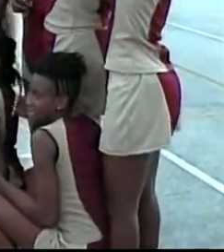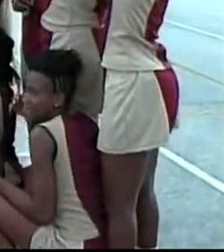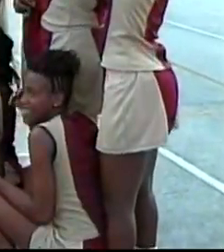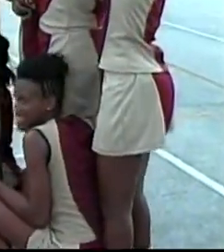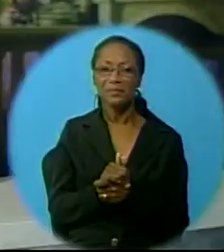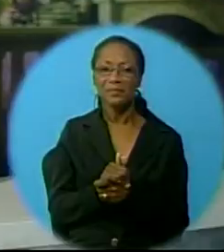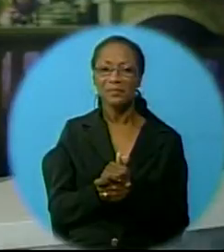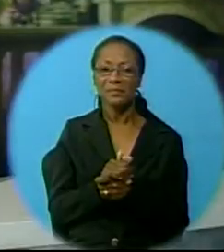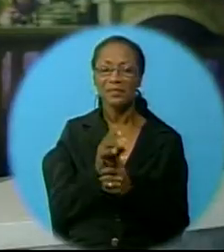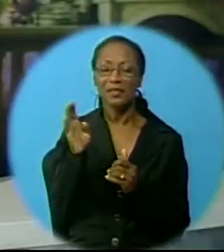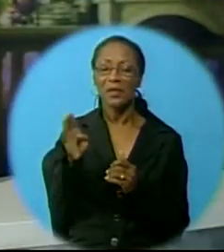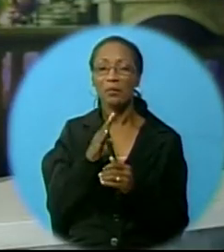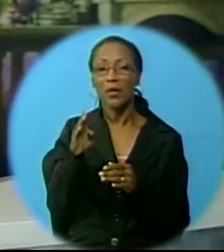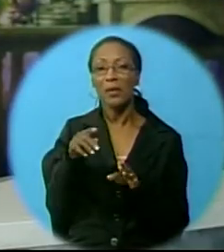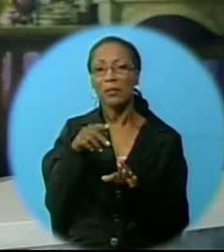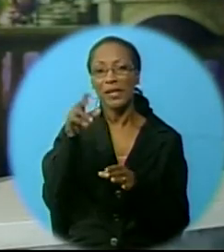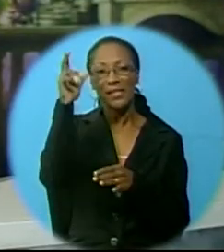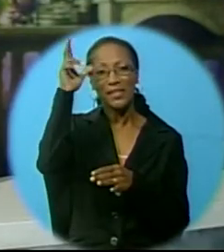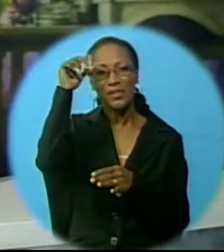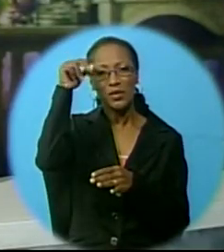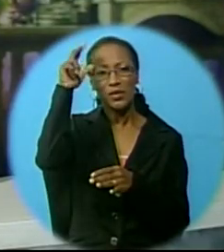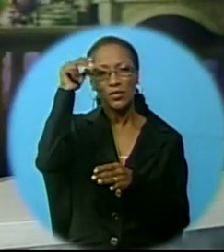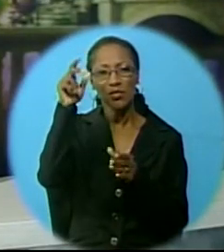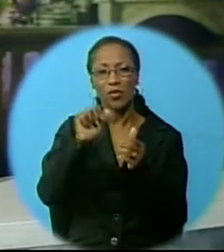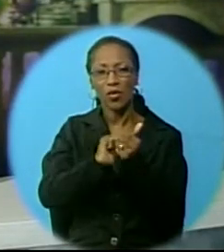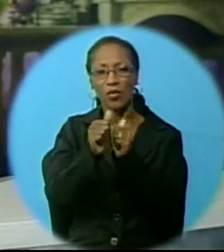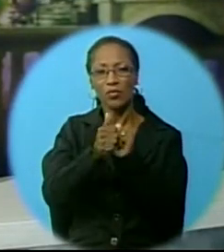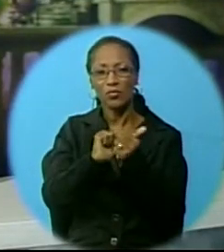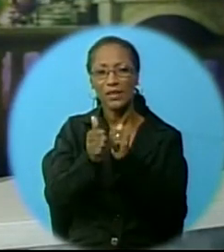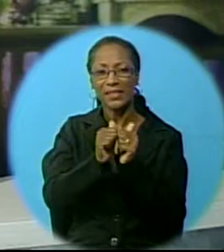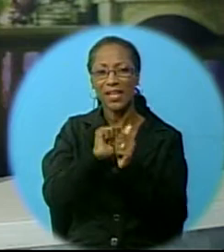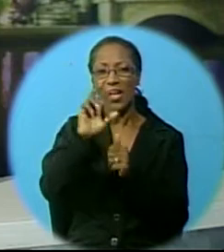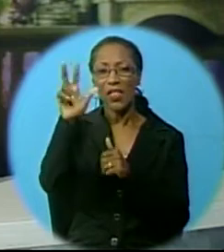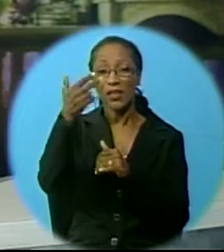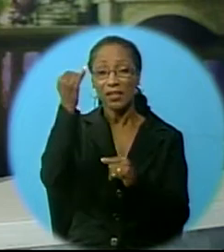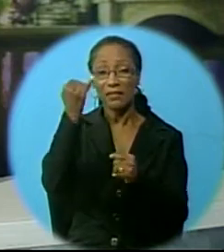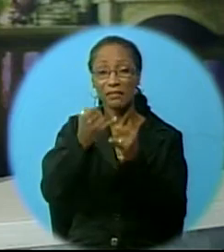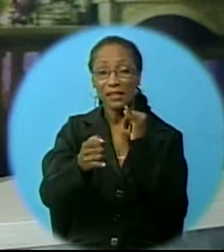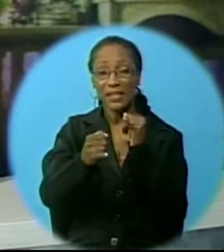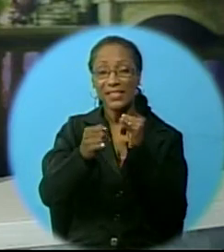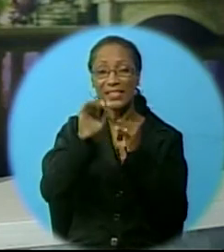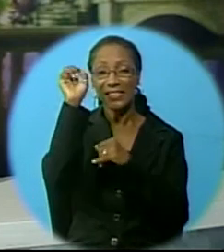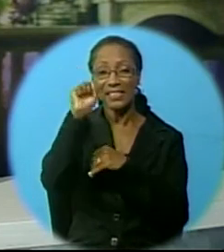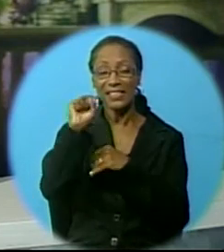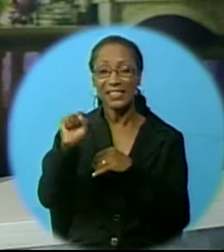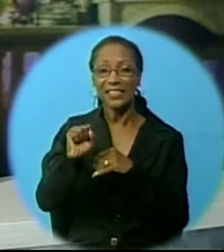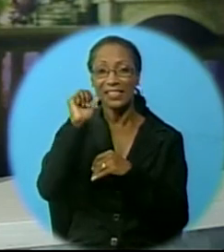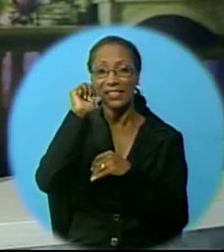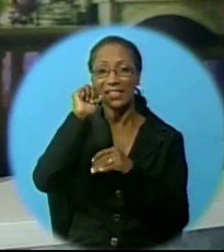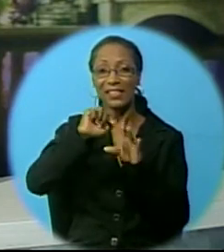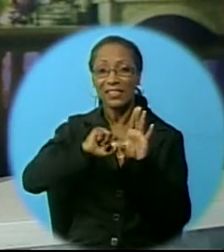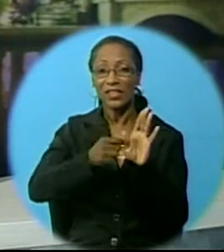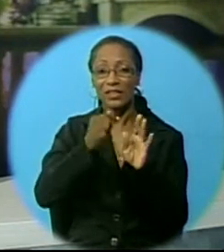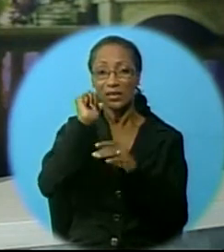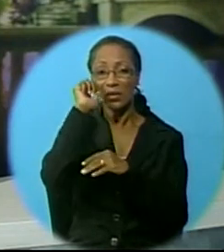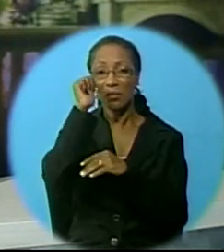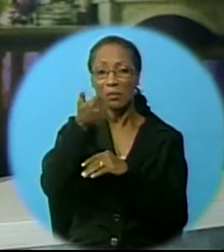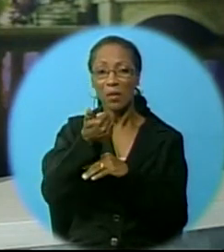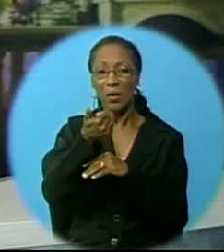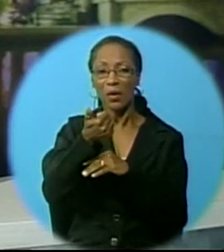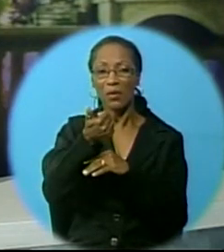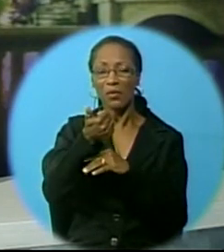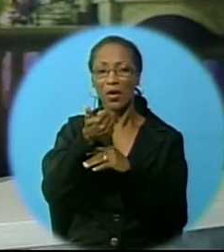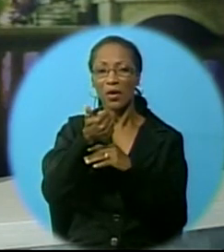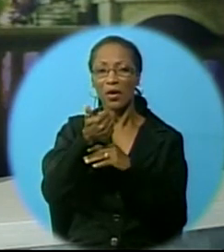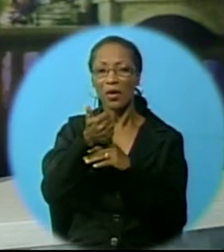Sports. The Barbados Turf Club's third and final racing season starts tomorrow with the 24th edition of the Courtesy Breeders'